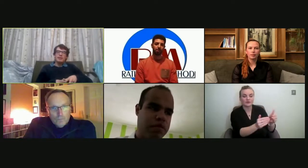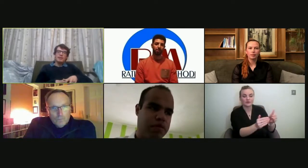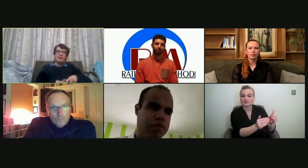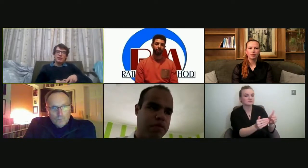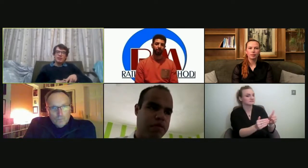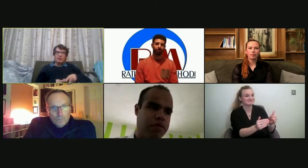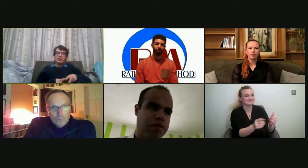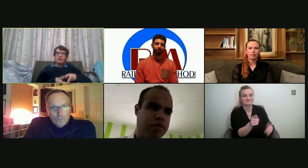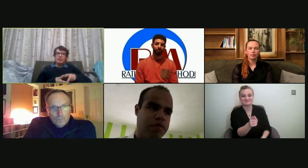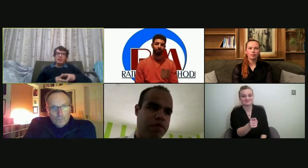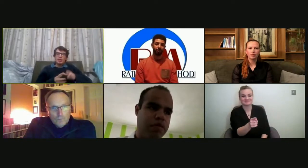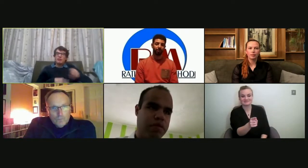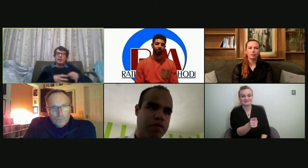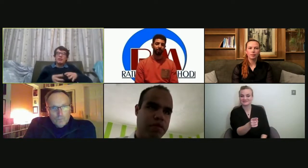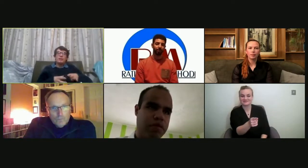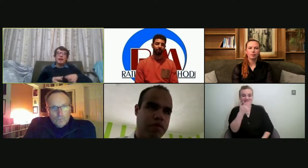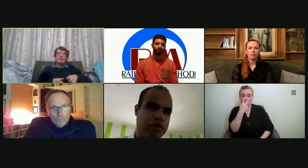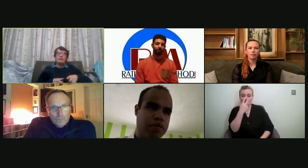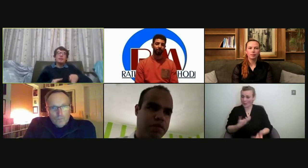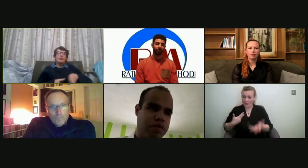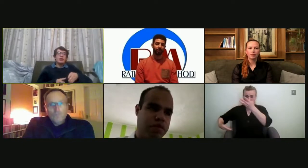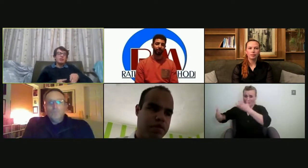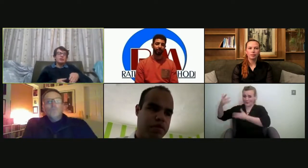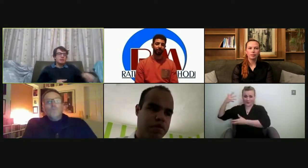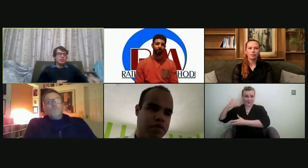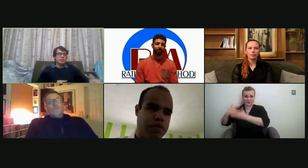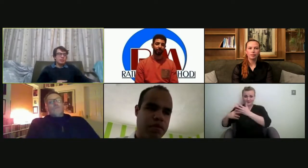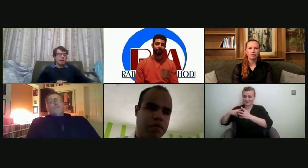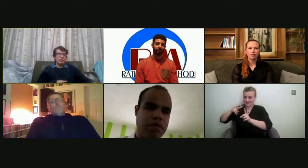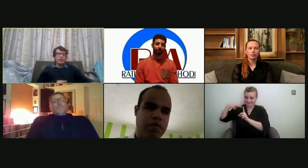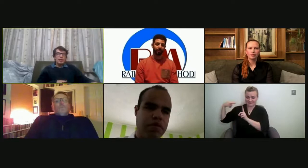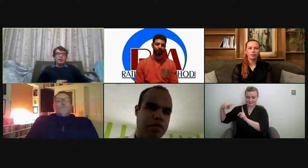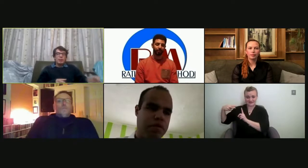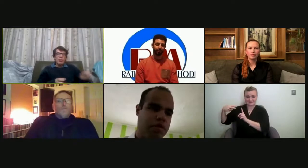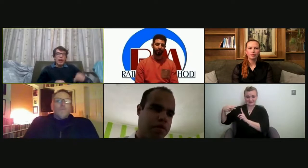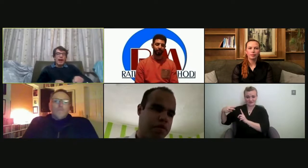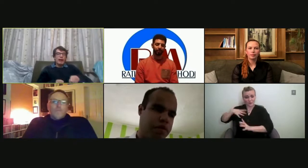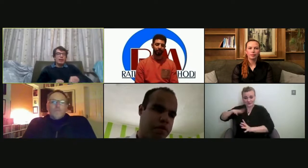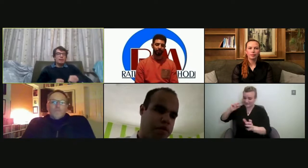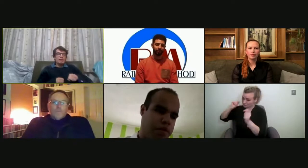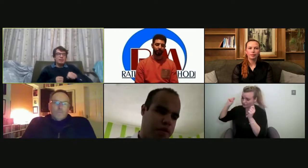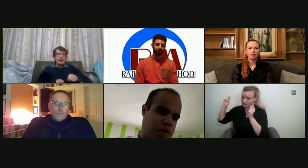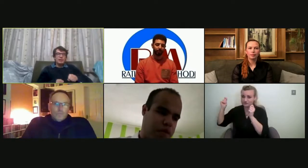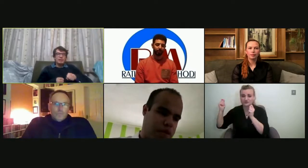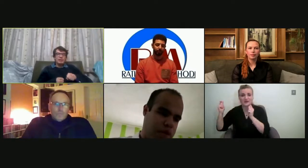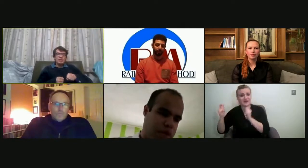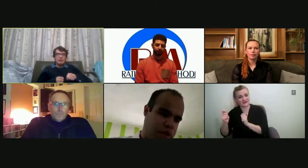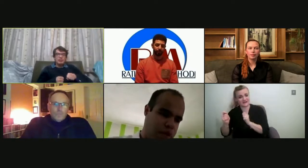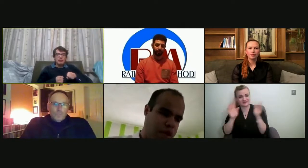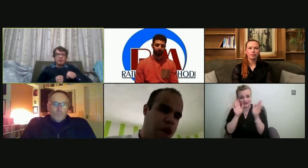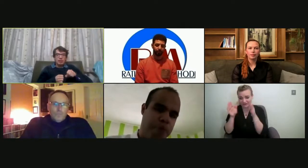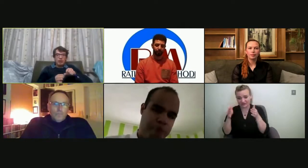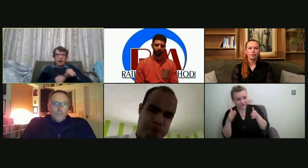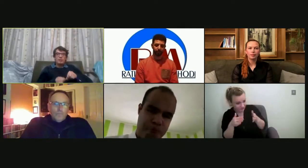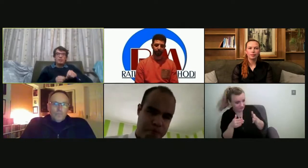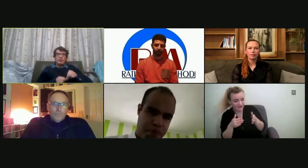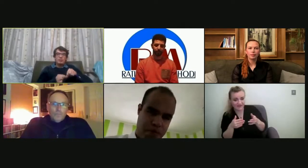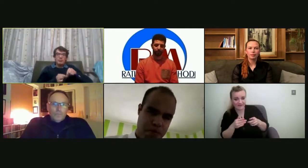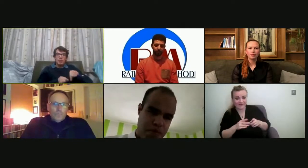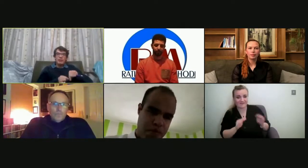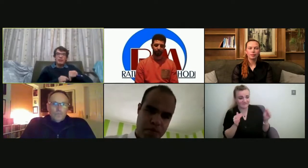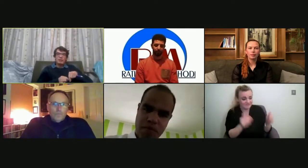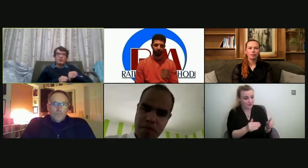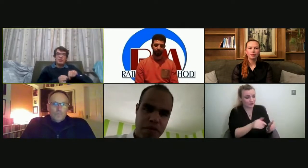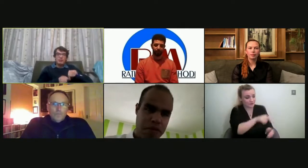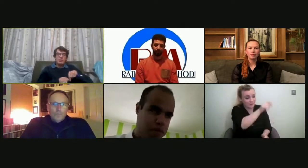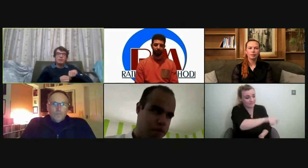the 21st century. You know, because otherwise, if we don't do something where dancers represent